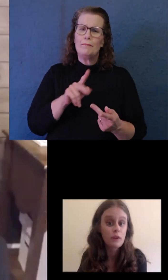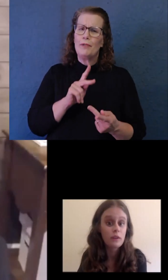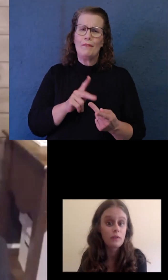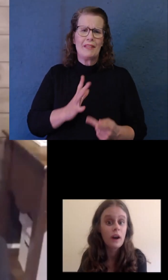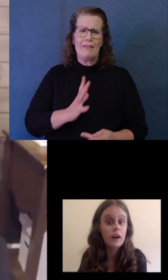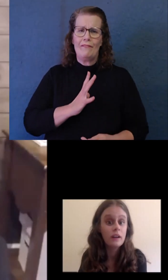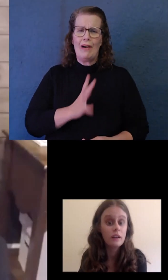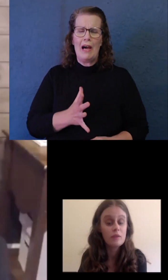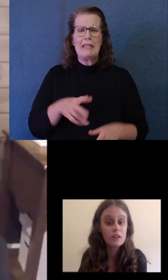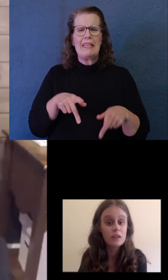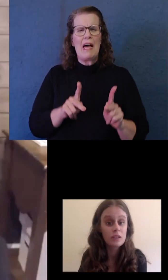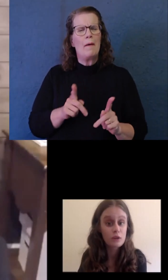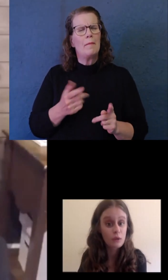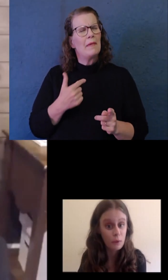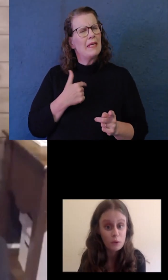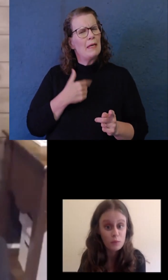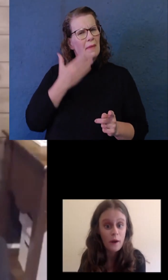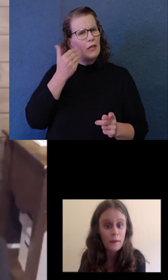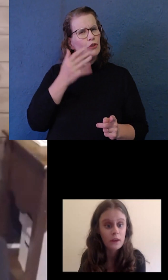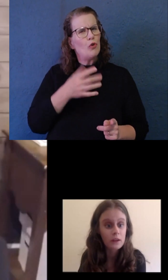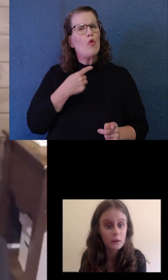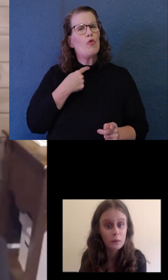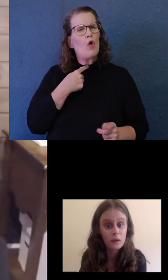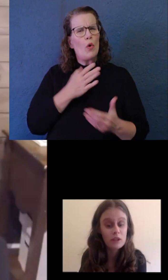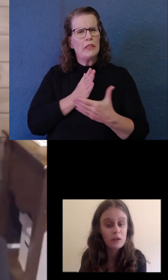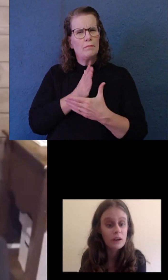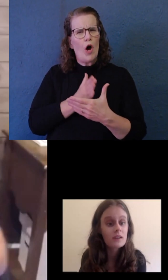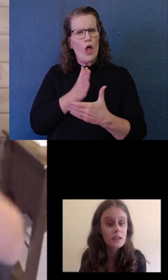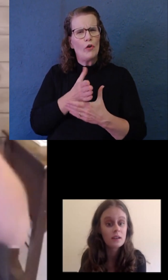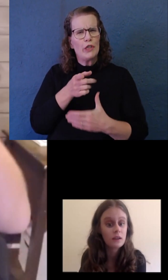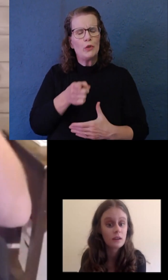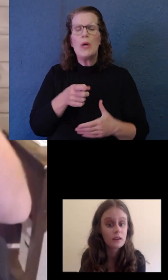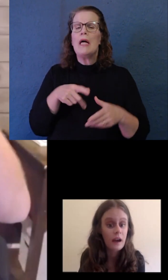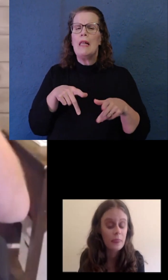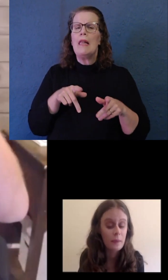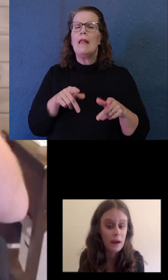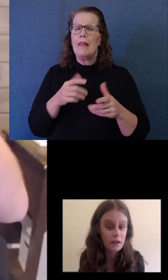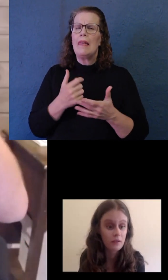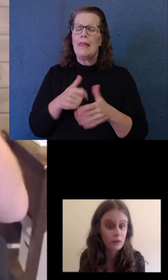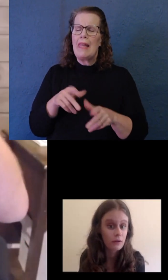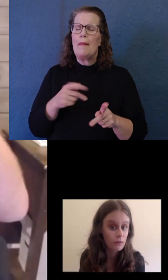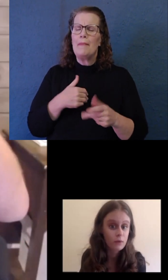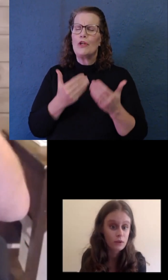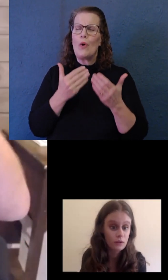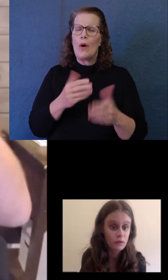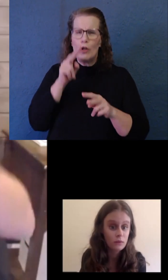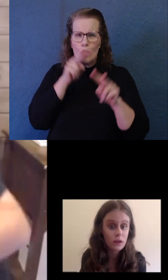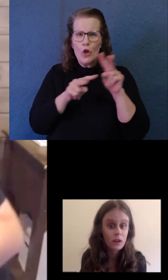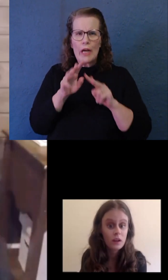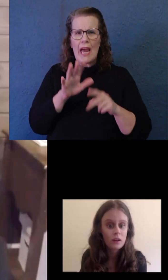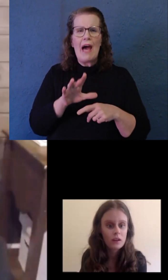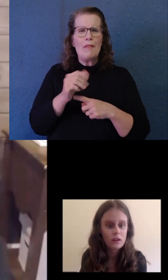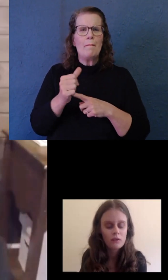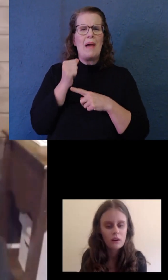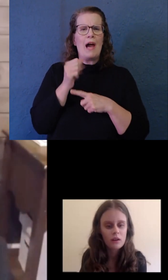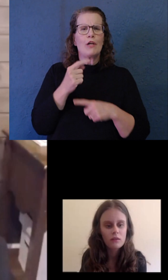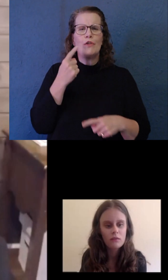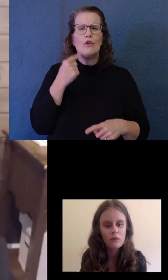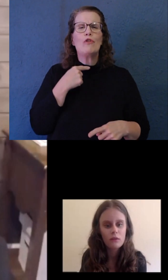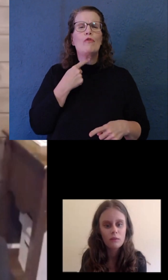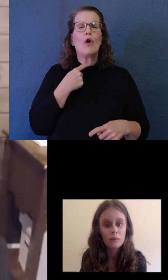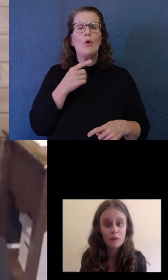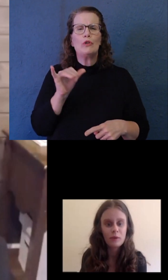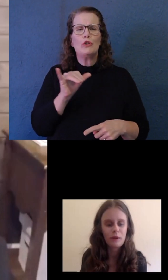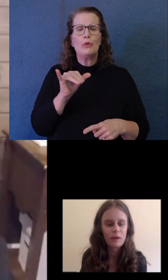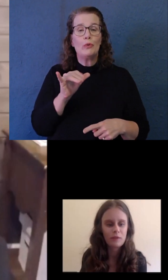That's perfectly fine. Since your throat's bothering you, let me go ahead and take a look at the back of your throat too. Can you kind